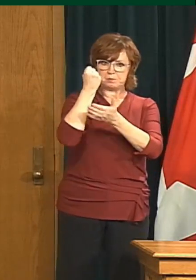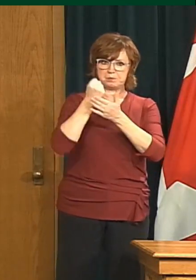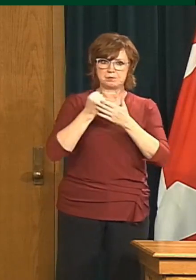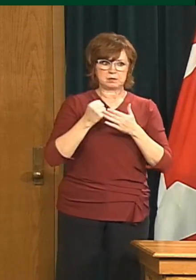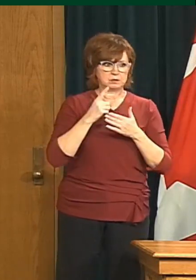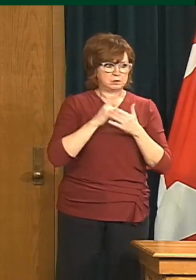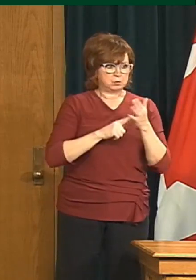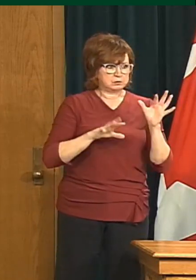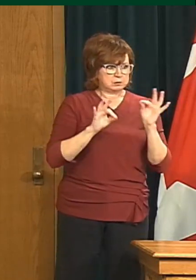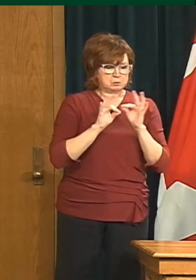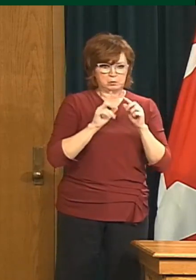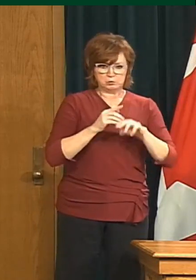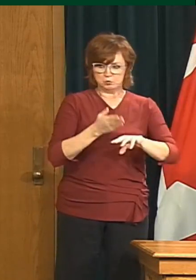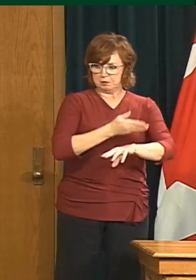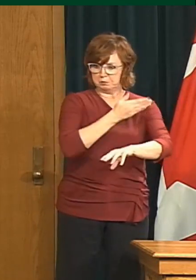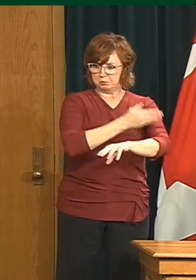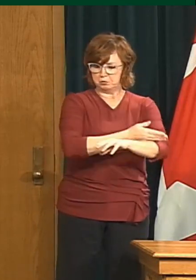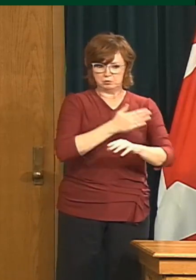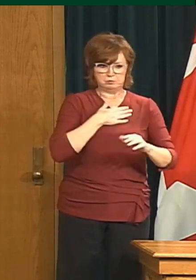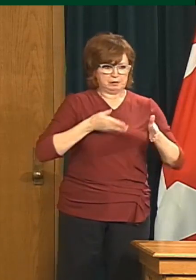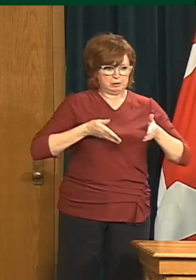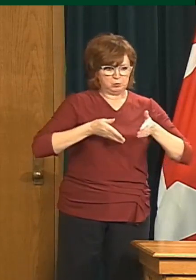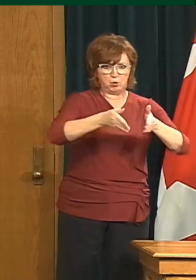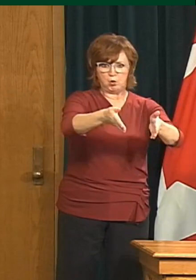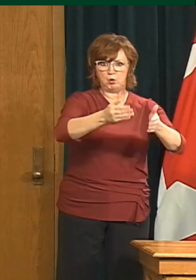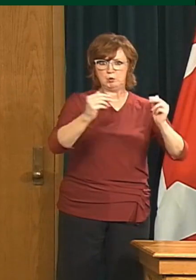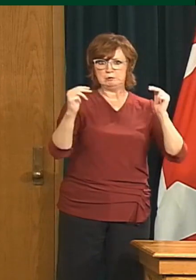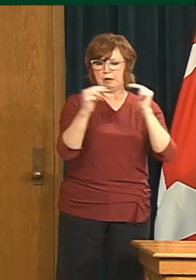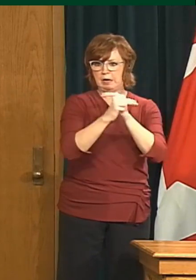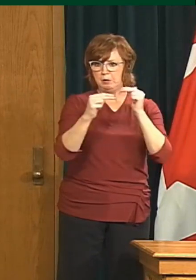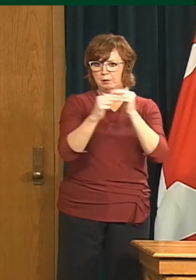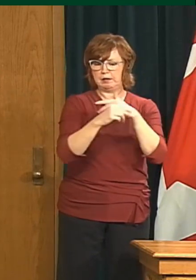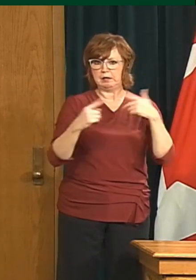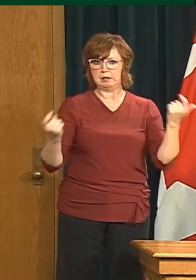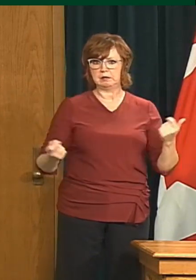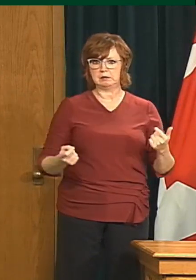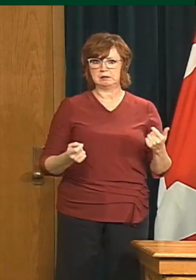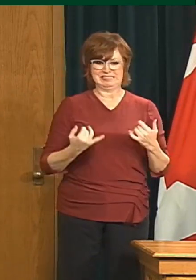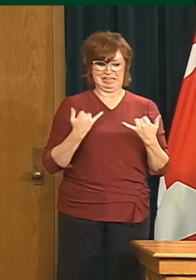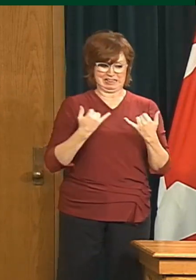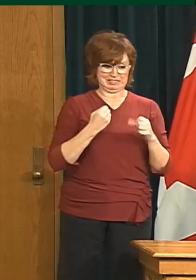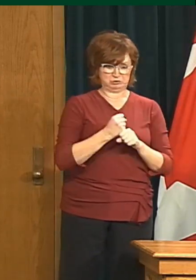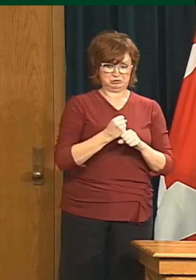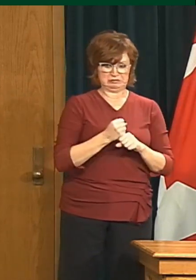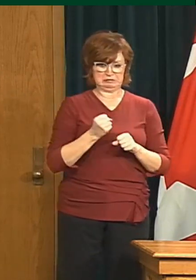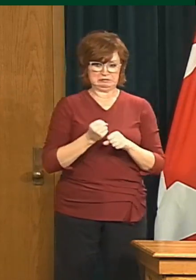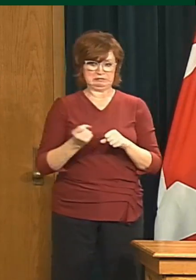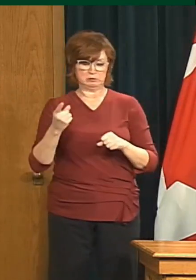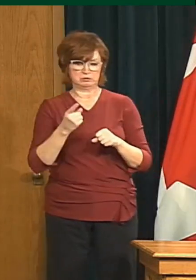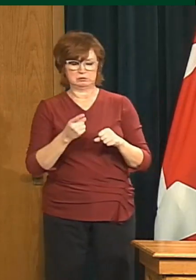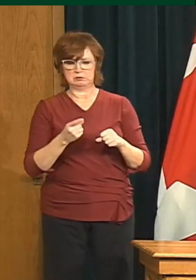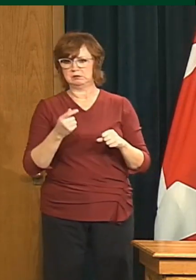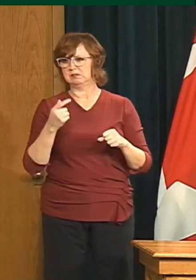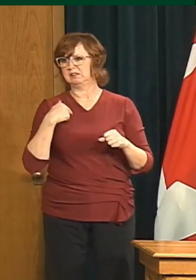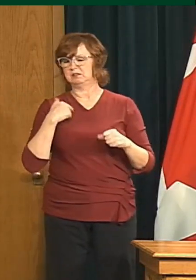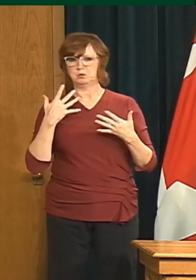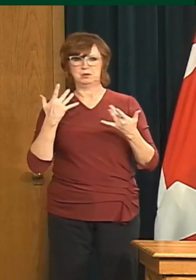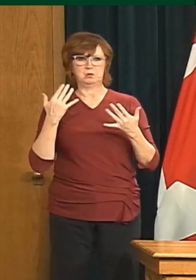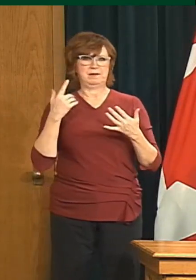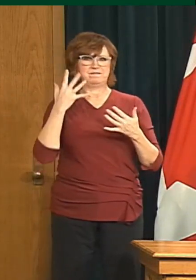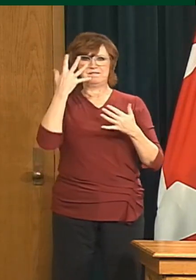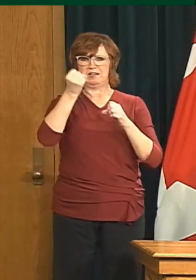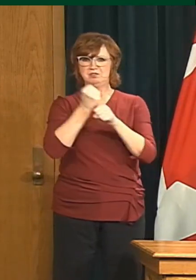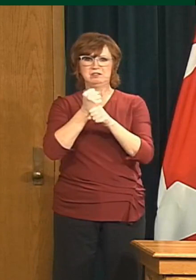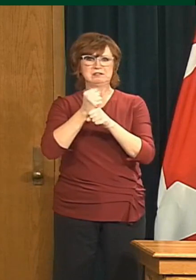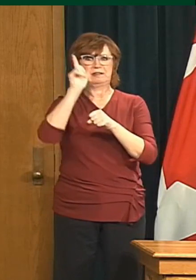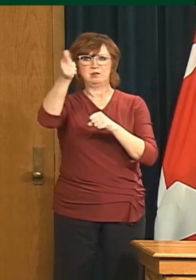much-needed infrastructure projects this year and next year, as opposed to 5 and 6 years down the way. So we are in those discussions, and